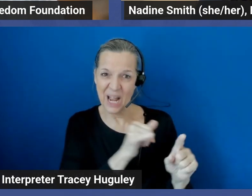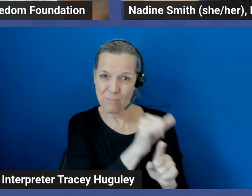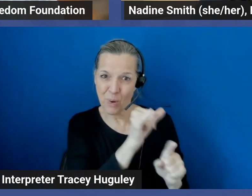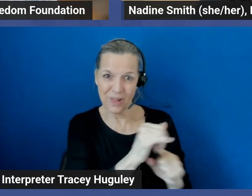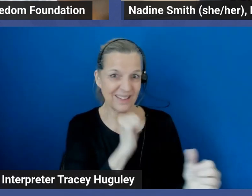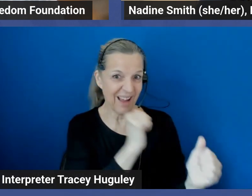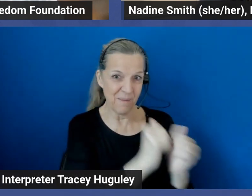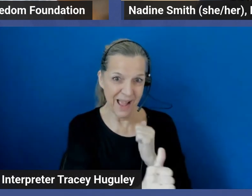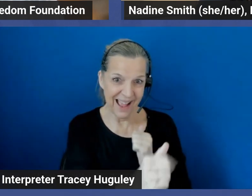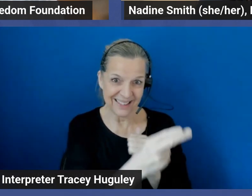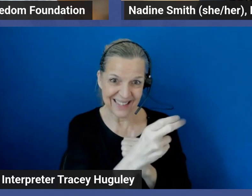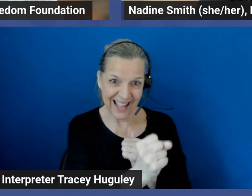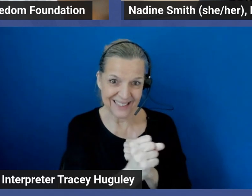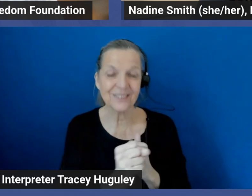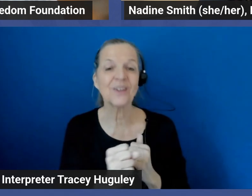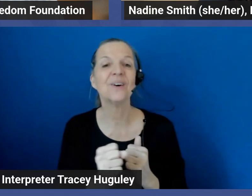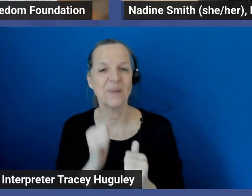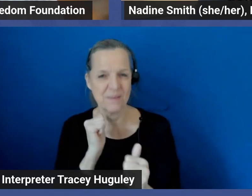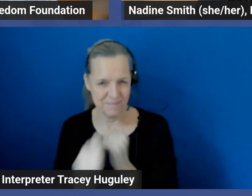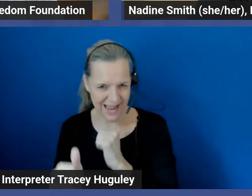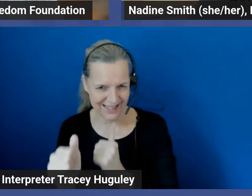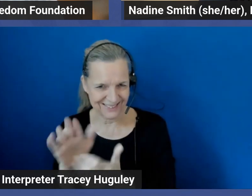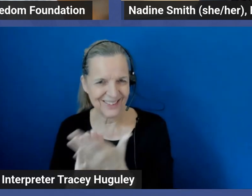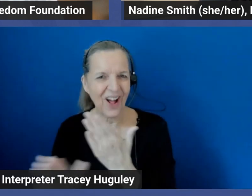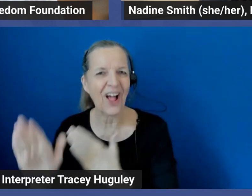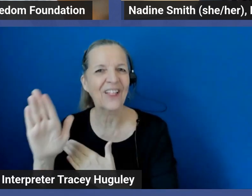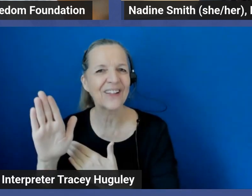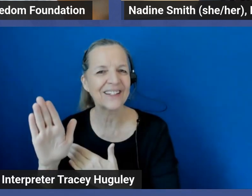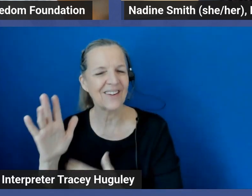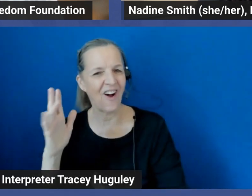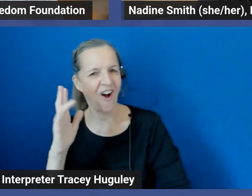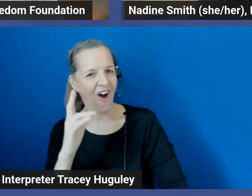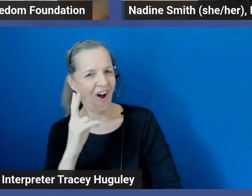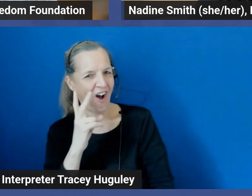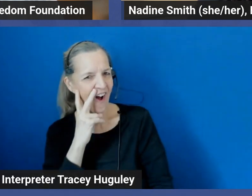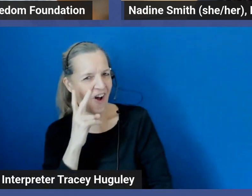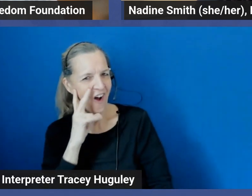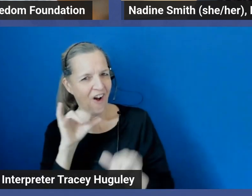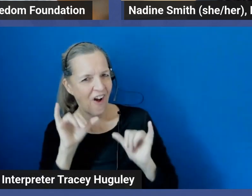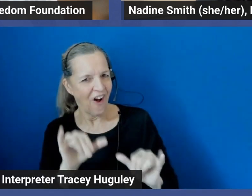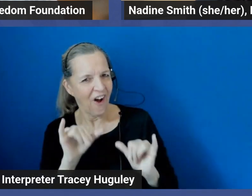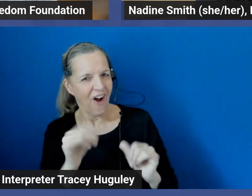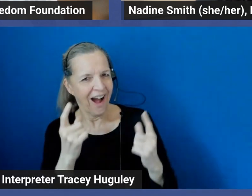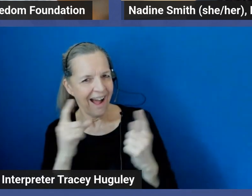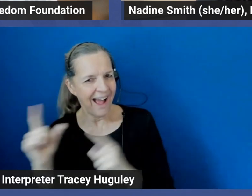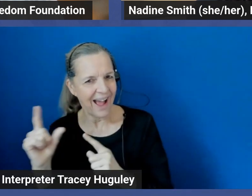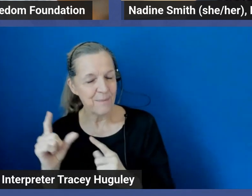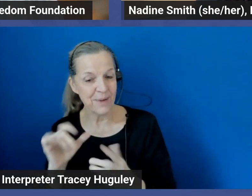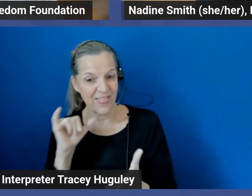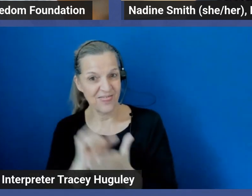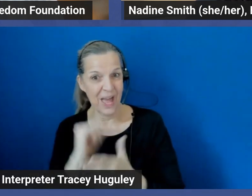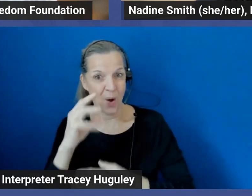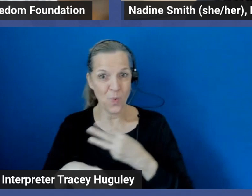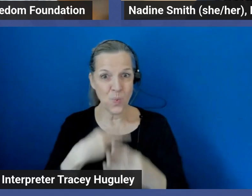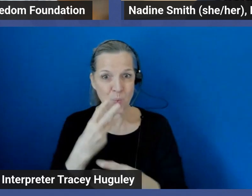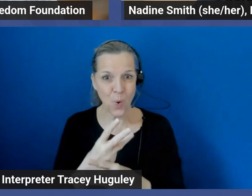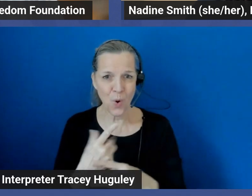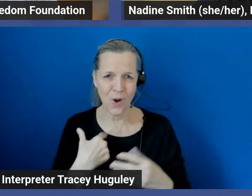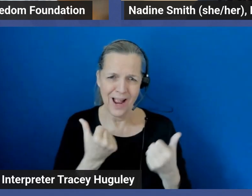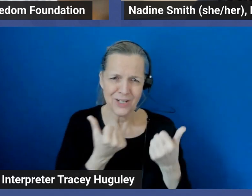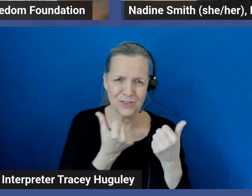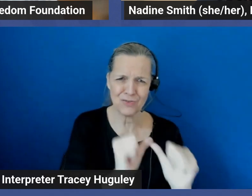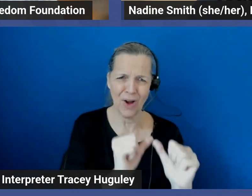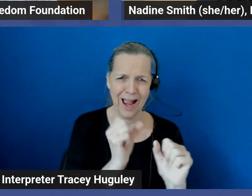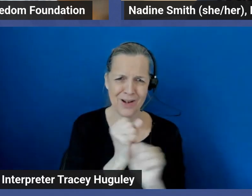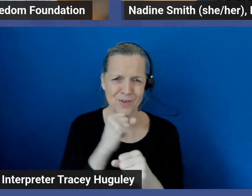high school, but they got to see it pass when they were in college. They've gotten to see a world that they tried to create